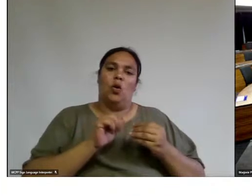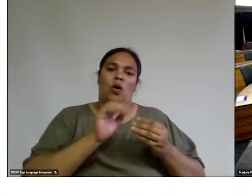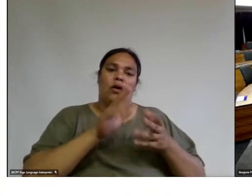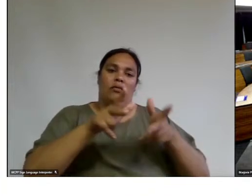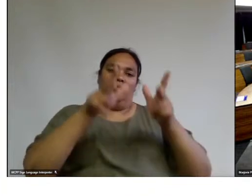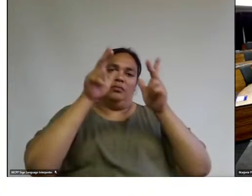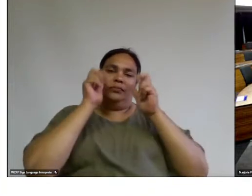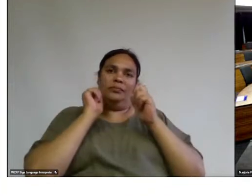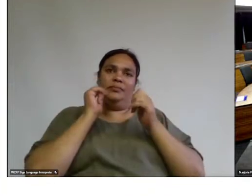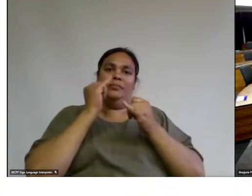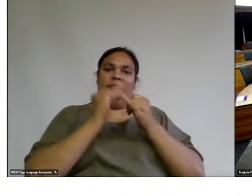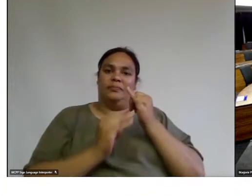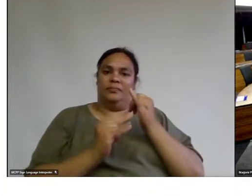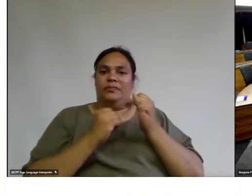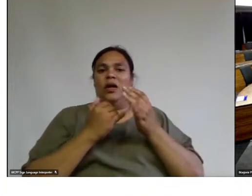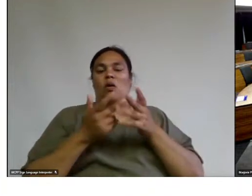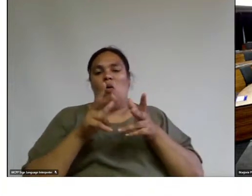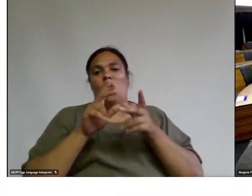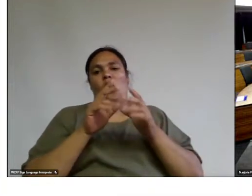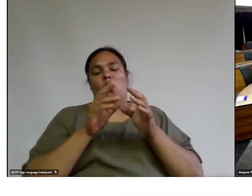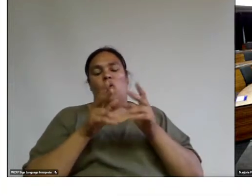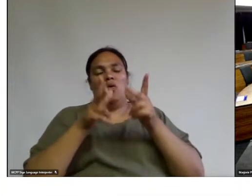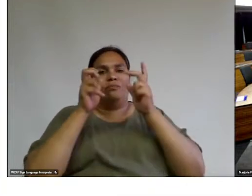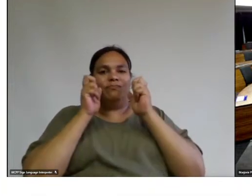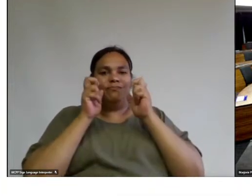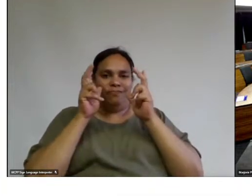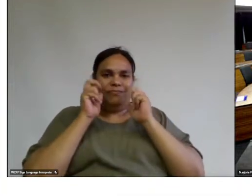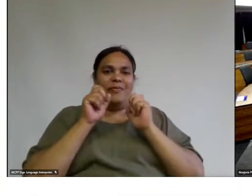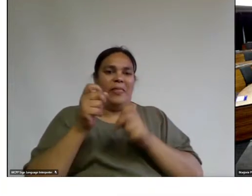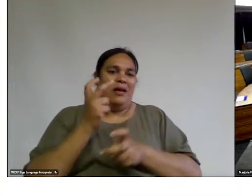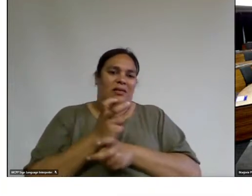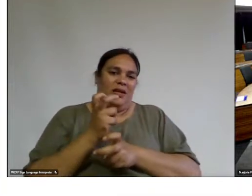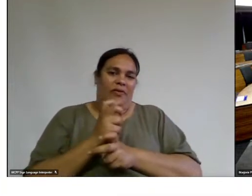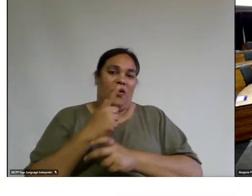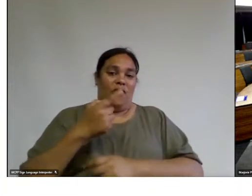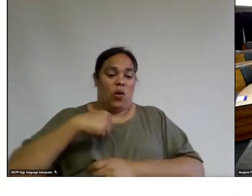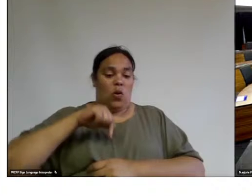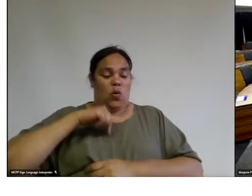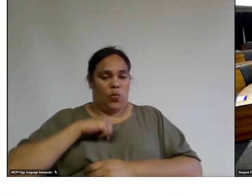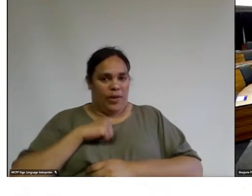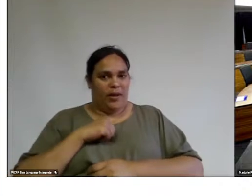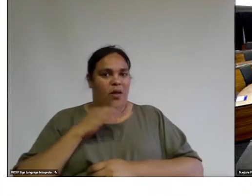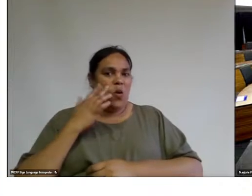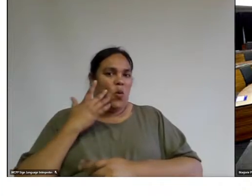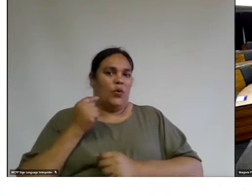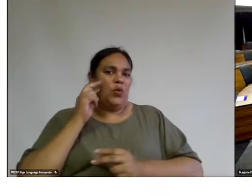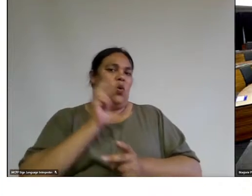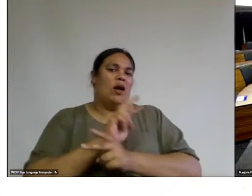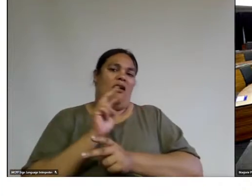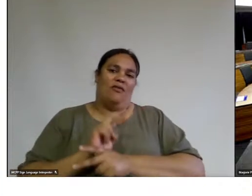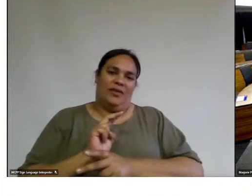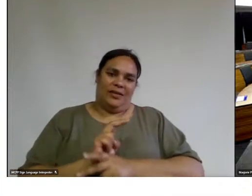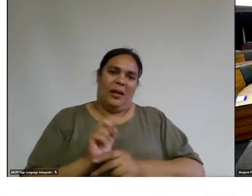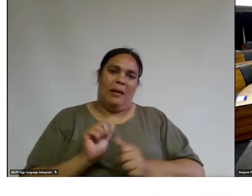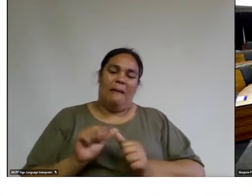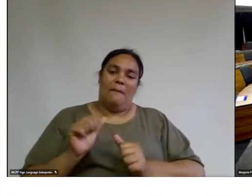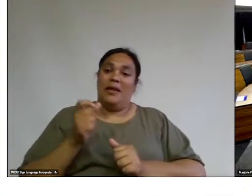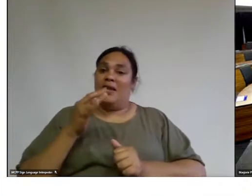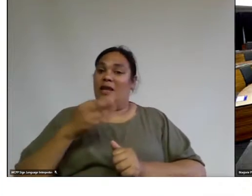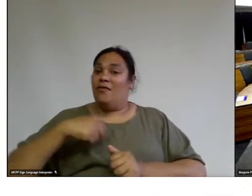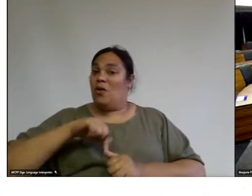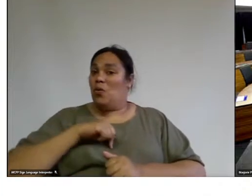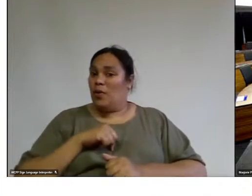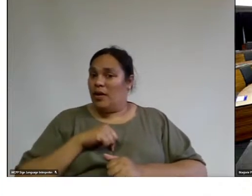interpretation. Sometimes it's going to be difficult even for us as we do the oversight, rather than if we